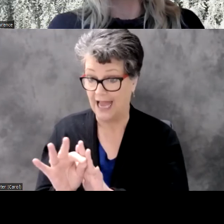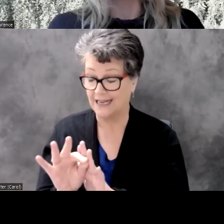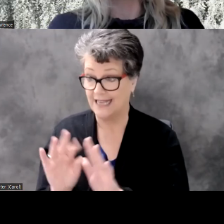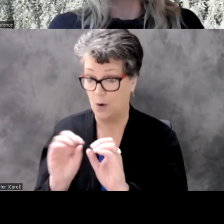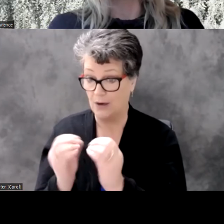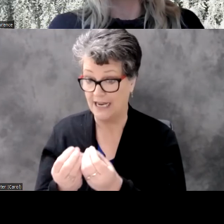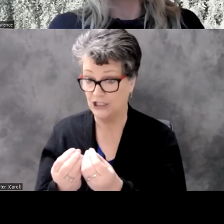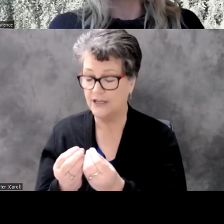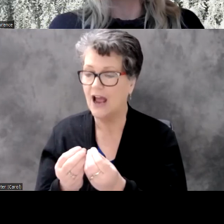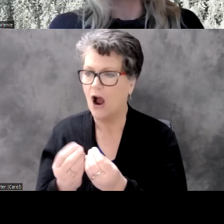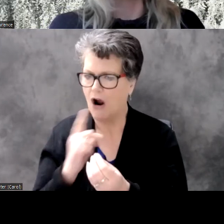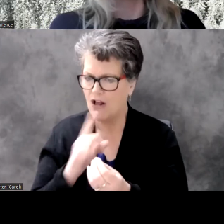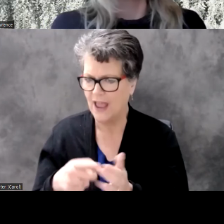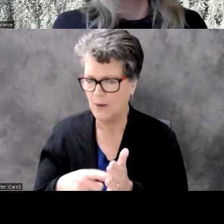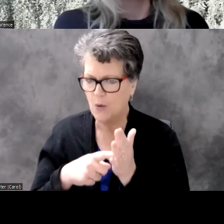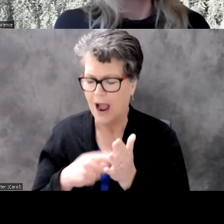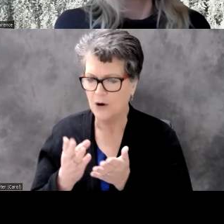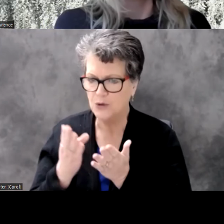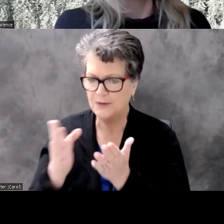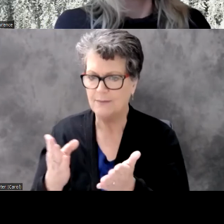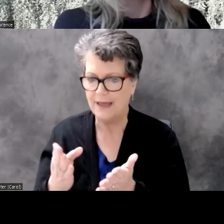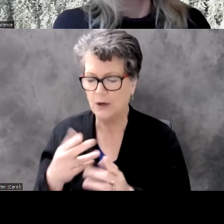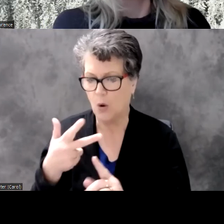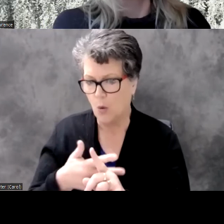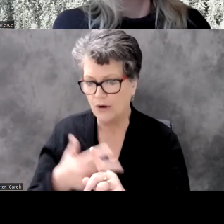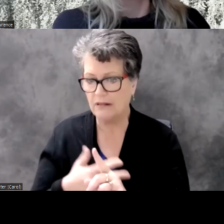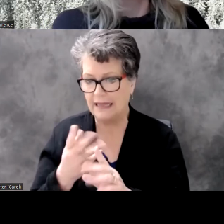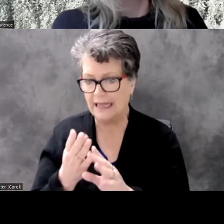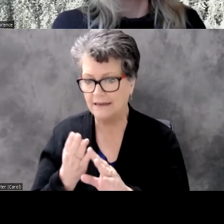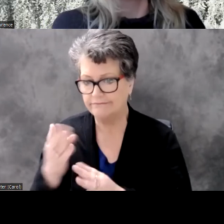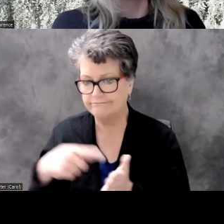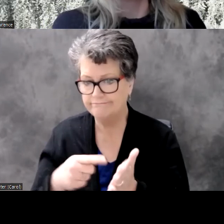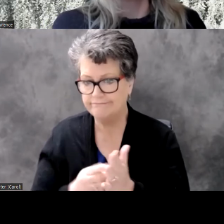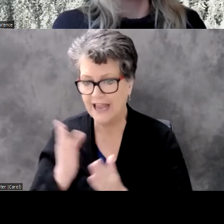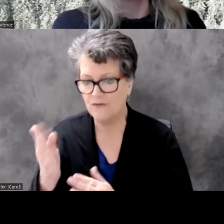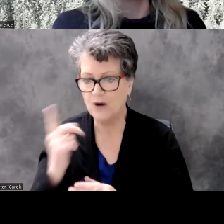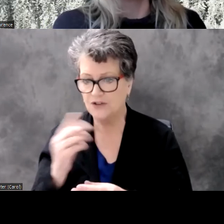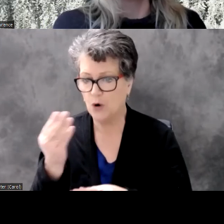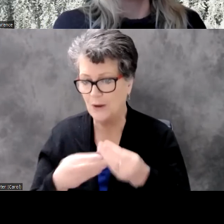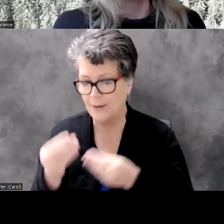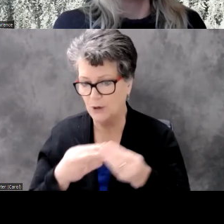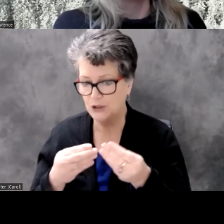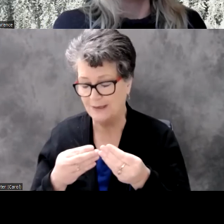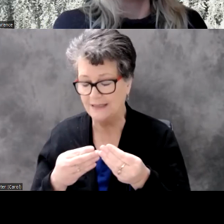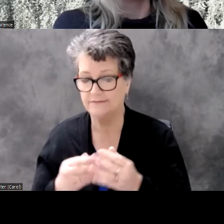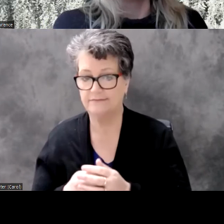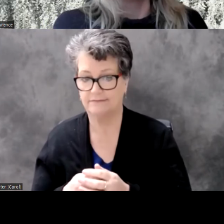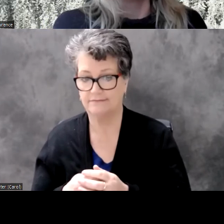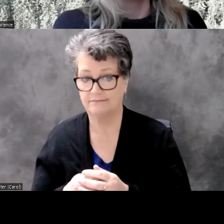submit quarterly invoices for reimbursement? Please share your thoughts and comments on that question.